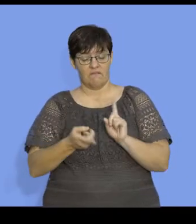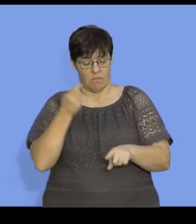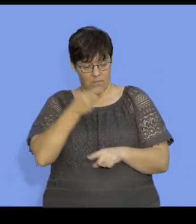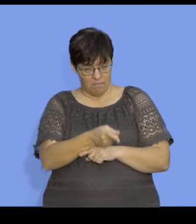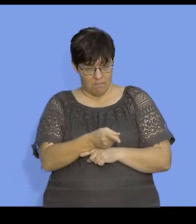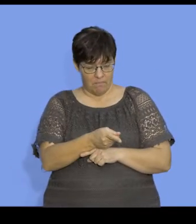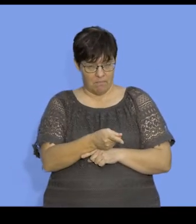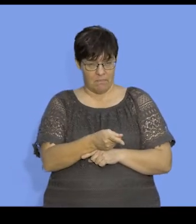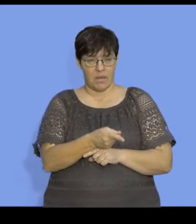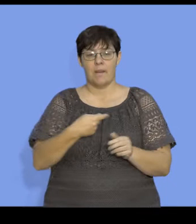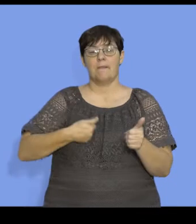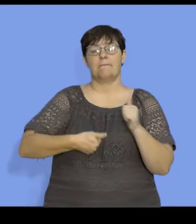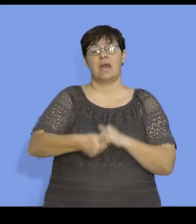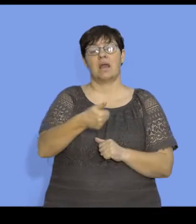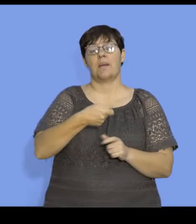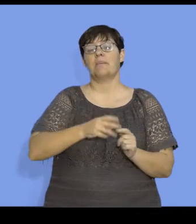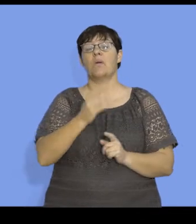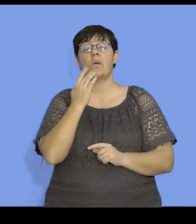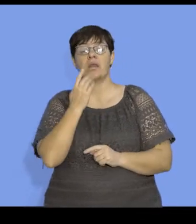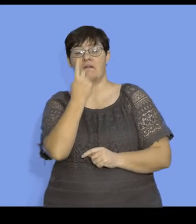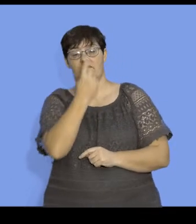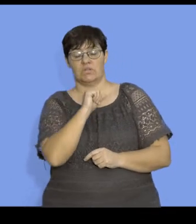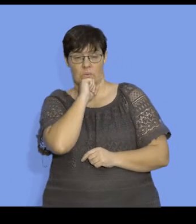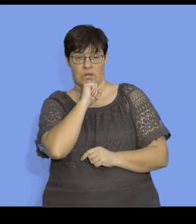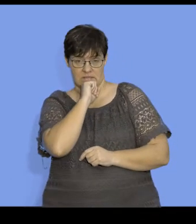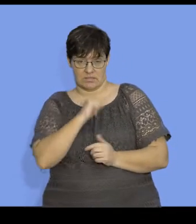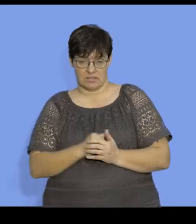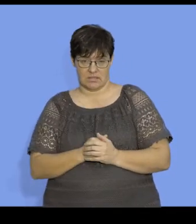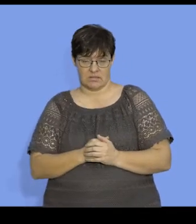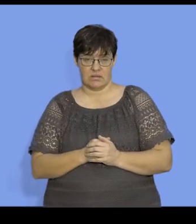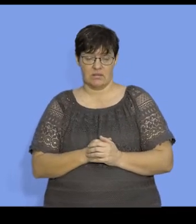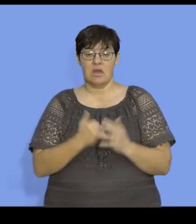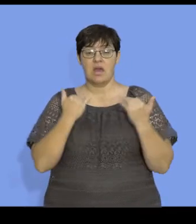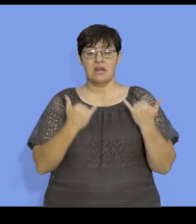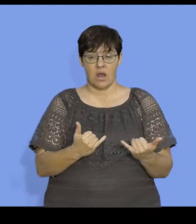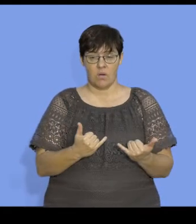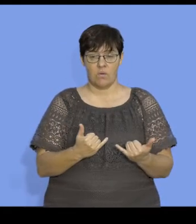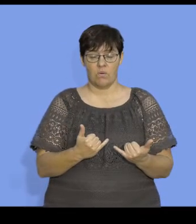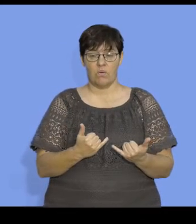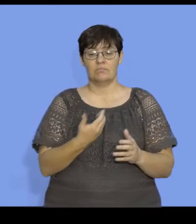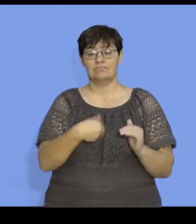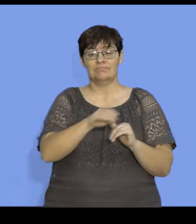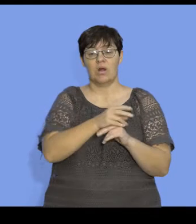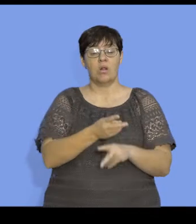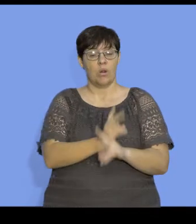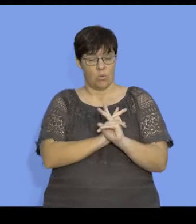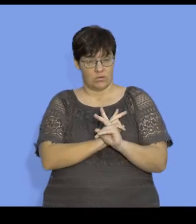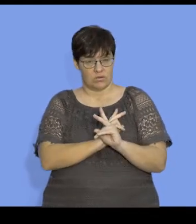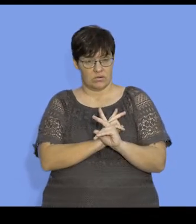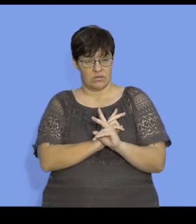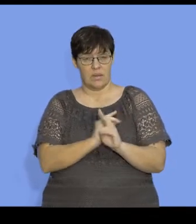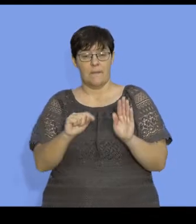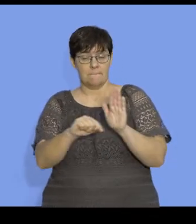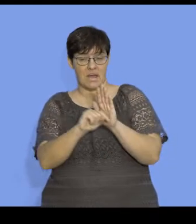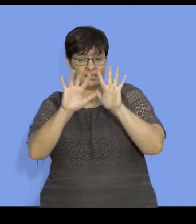loan is repayable on the 1st of August. This means that you now take your capital sum of your loan minus